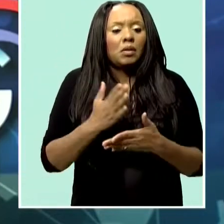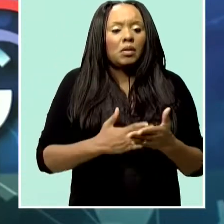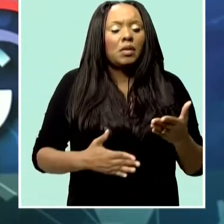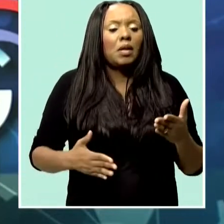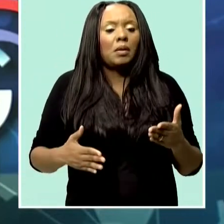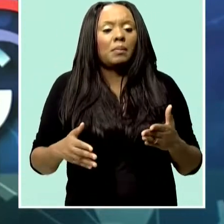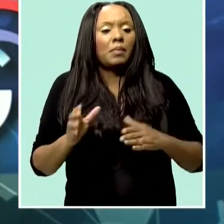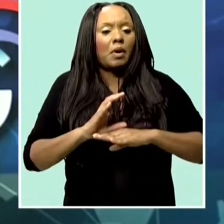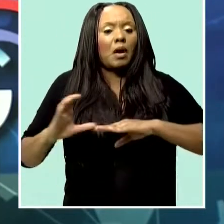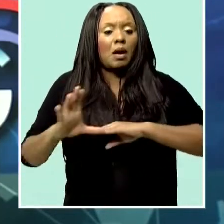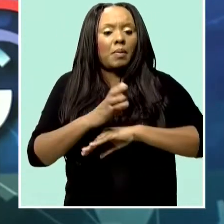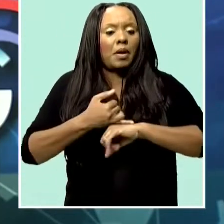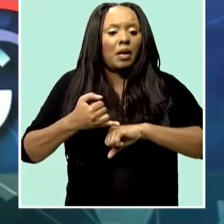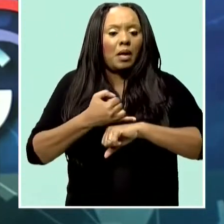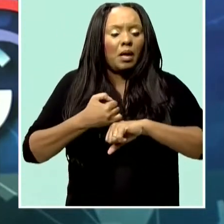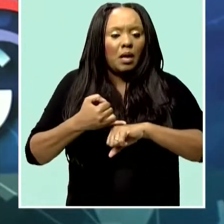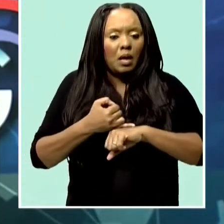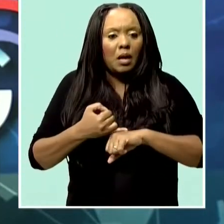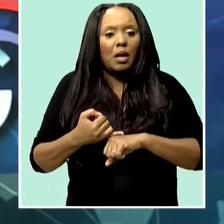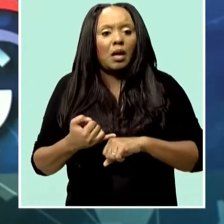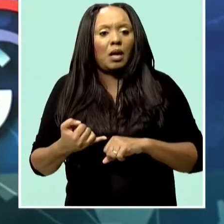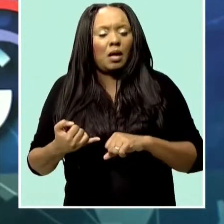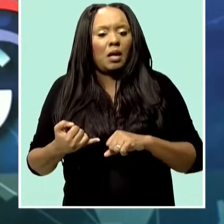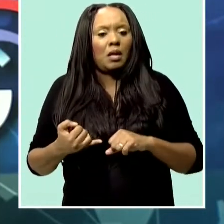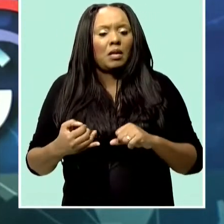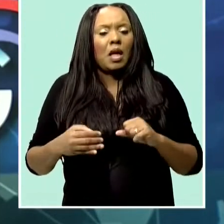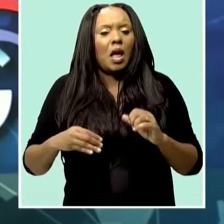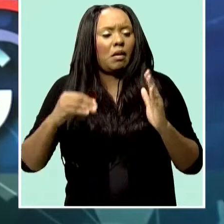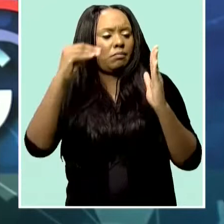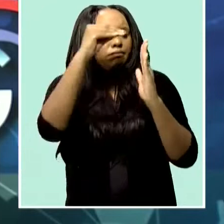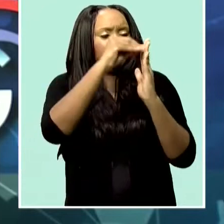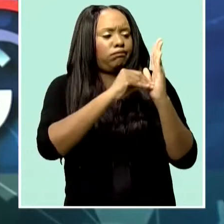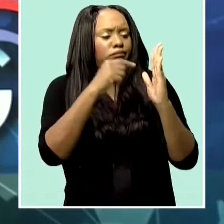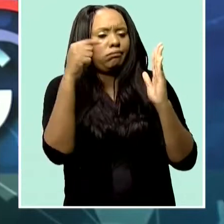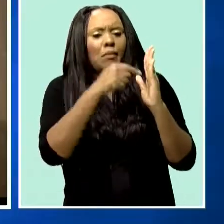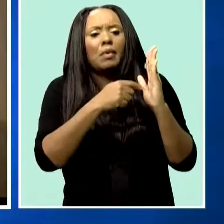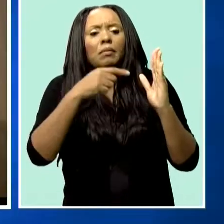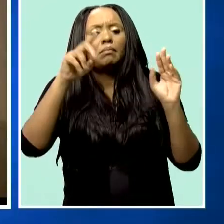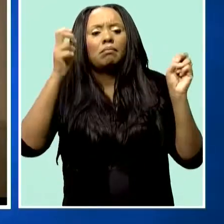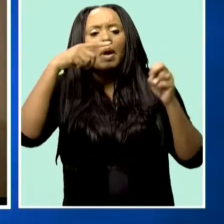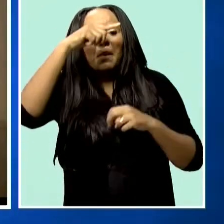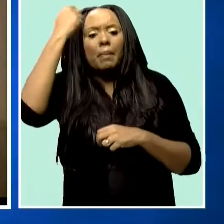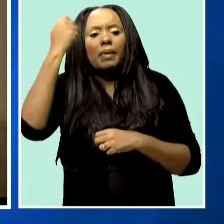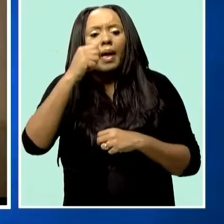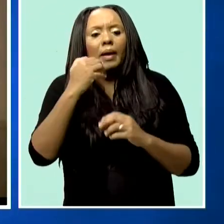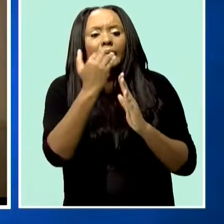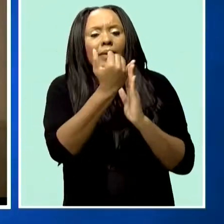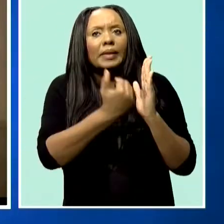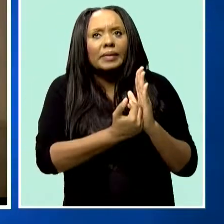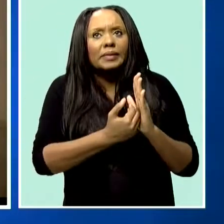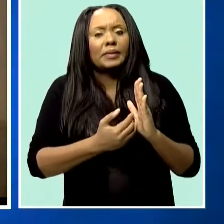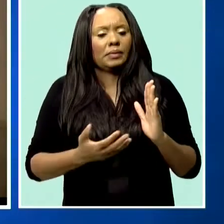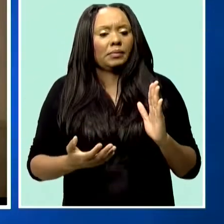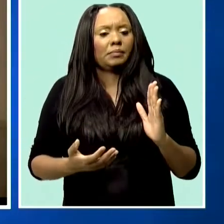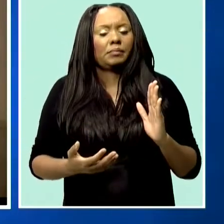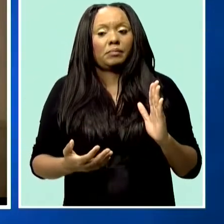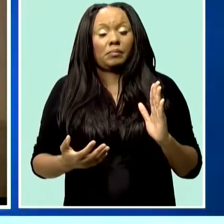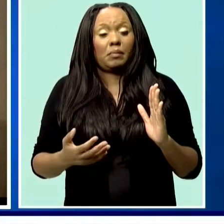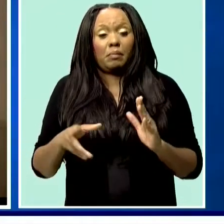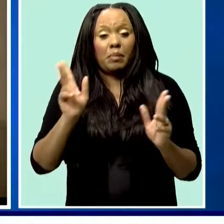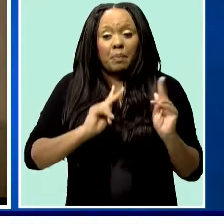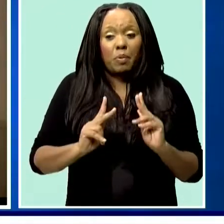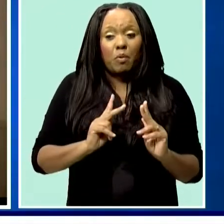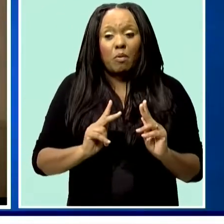and questioned who was going after the real money launderers. Who then is going after the